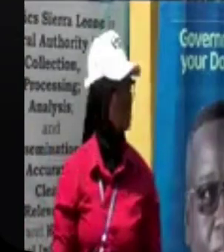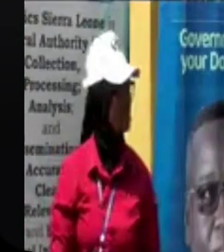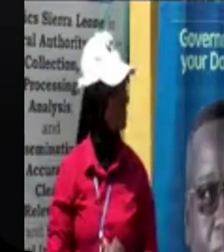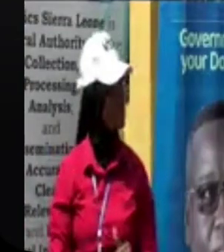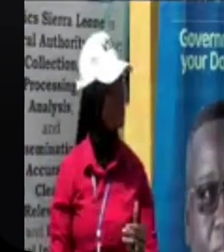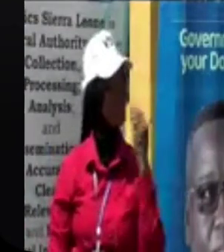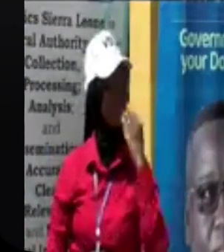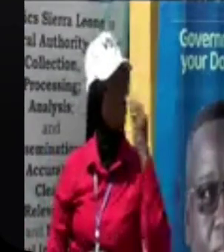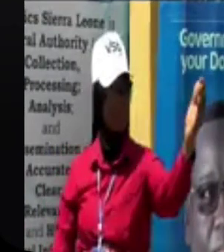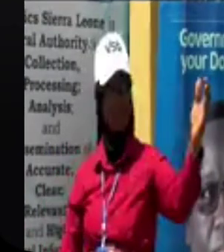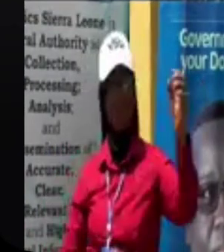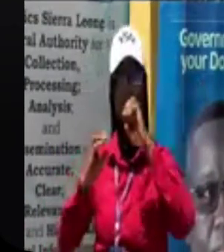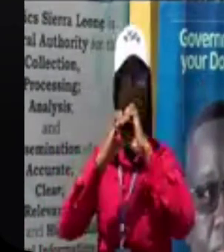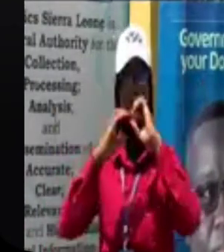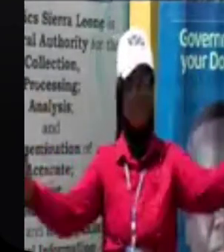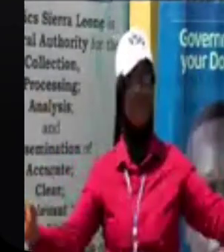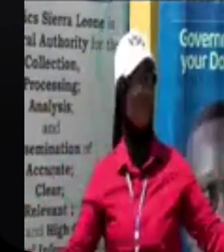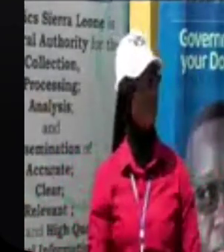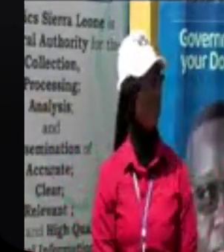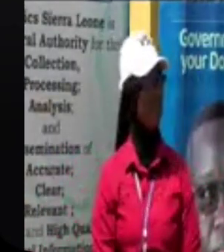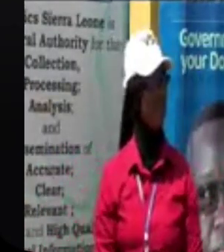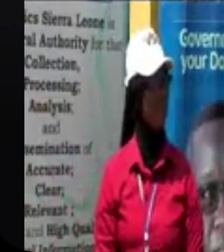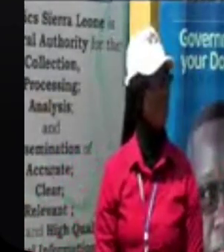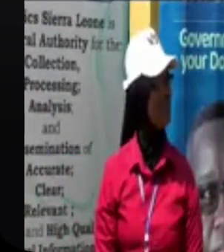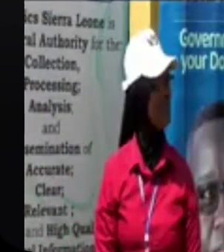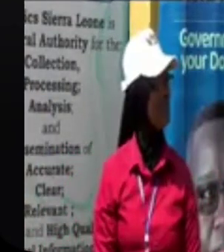Thank you so much,